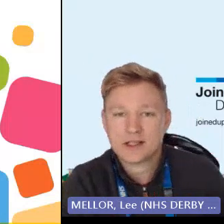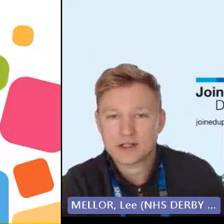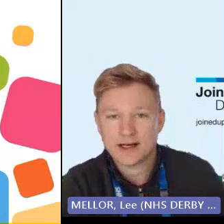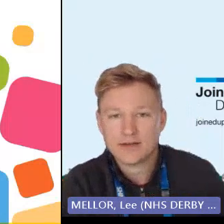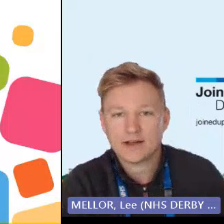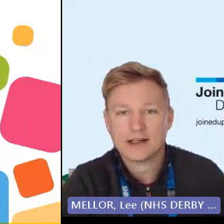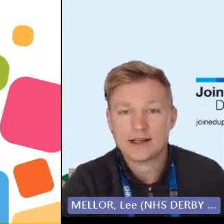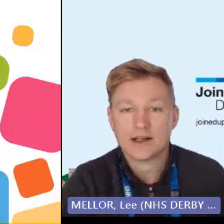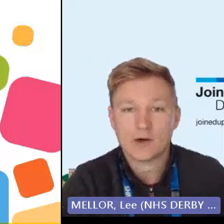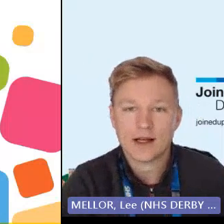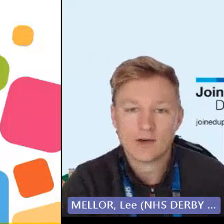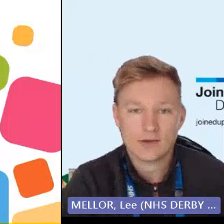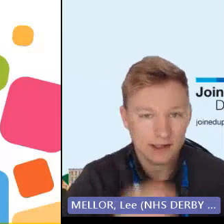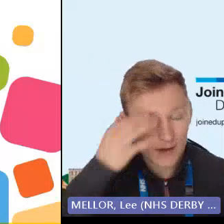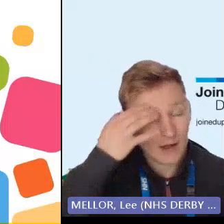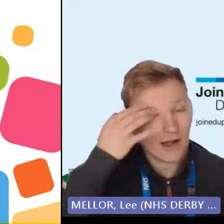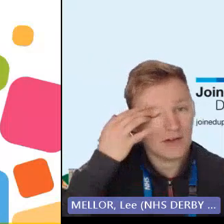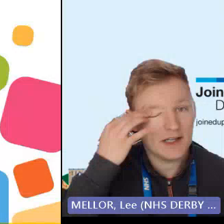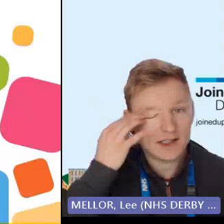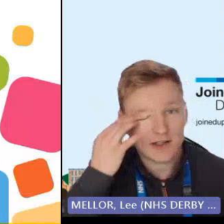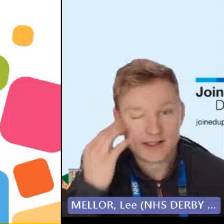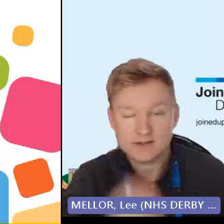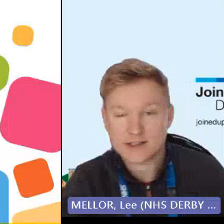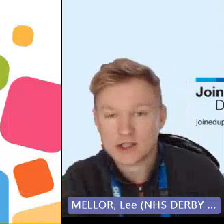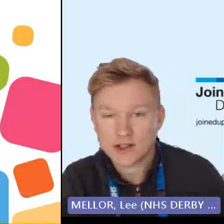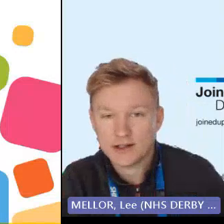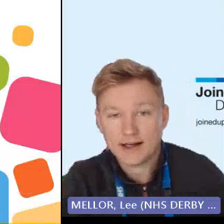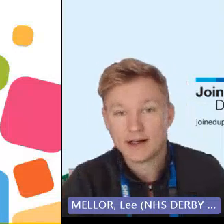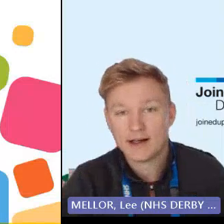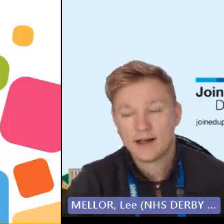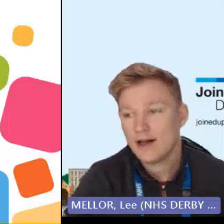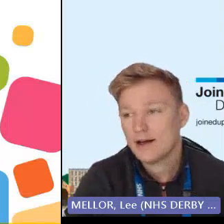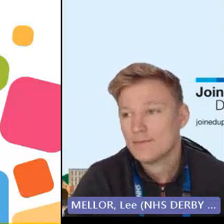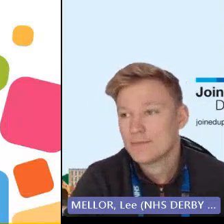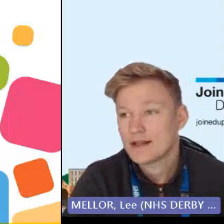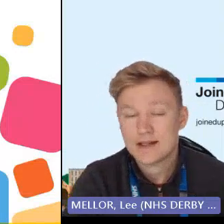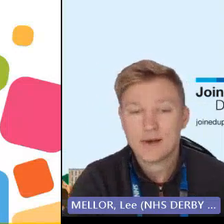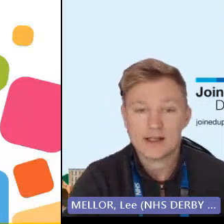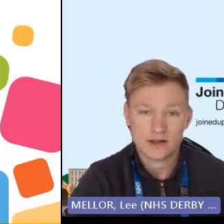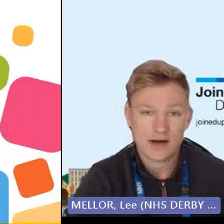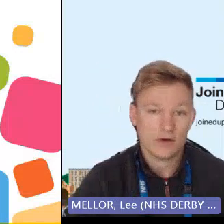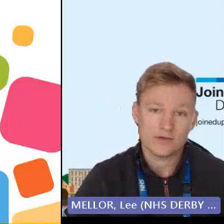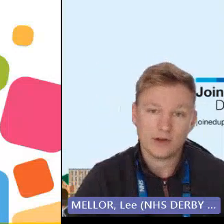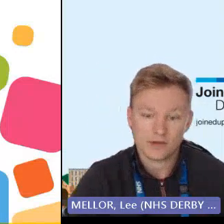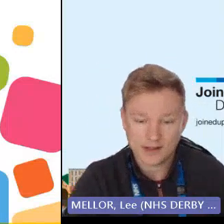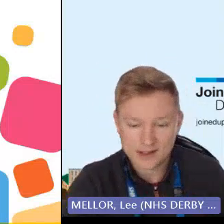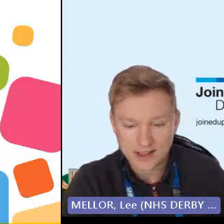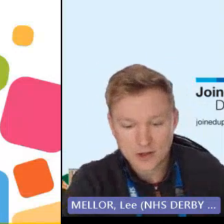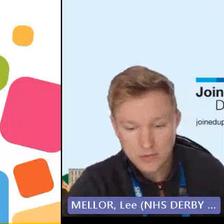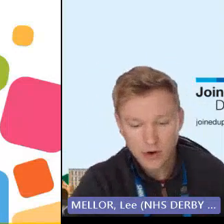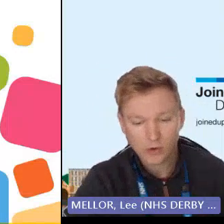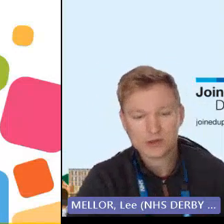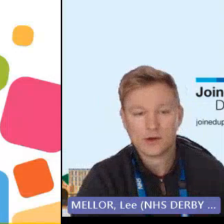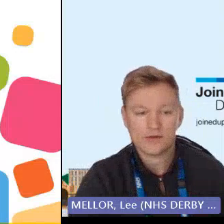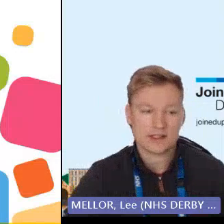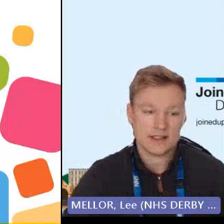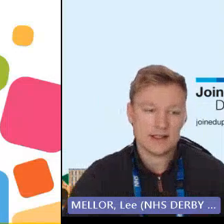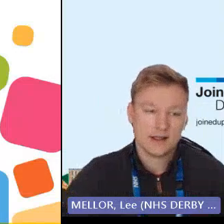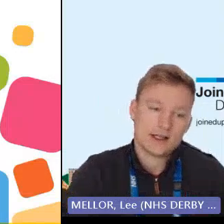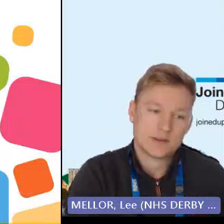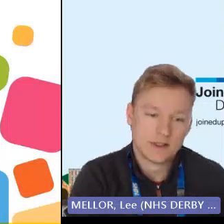evaluation of the session there. I think it did go down really well, having an interactive session, and that depends on everyone involved in this session. But